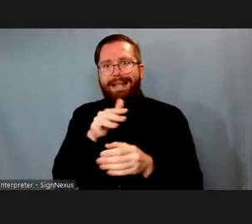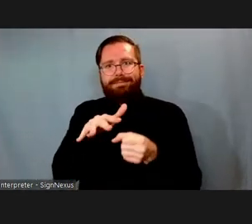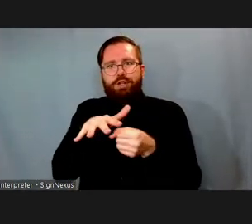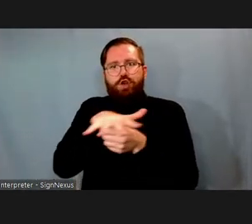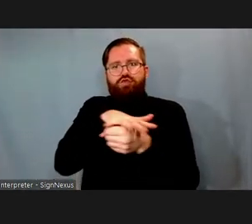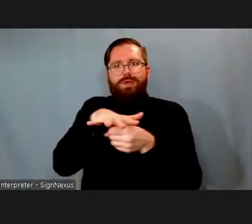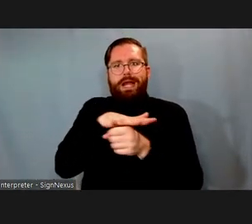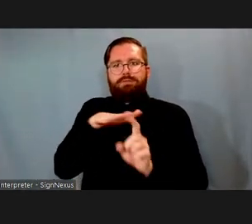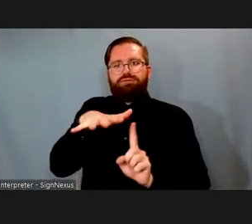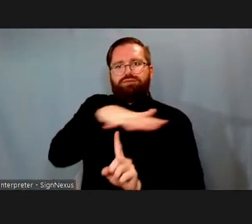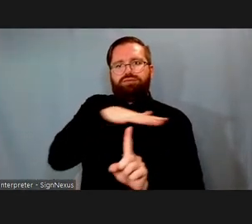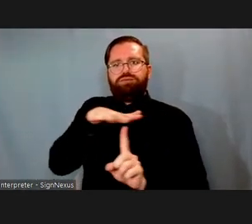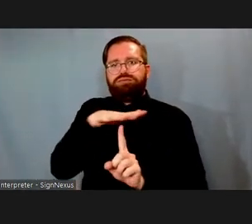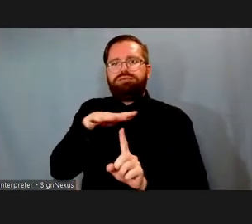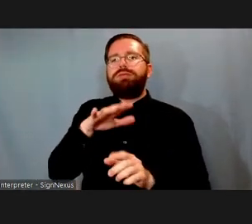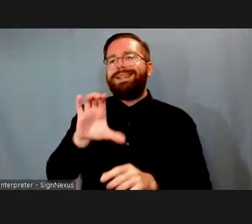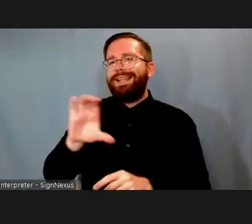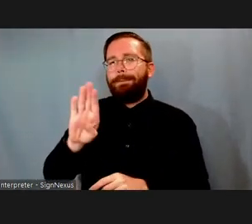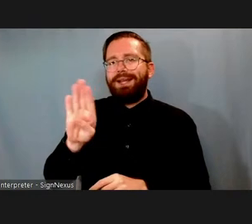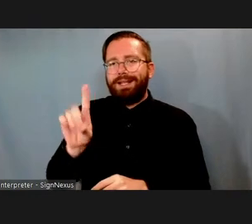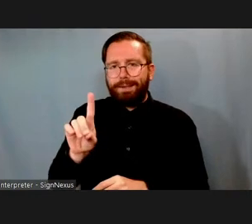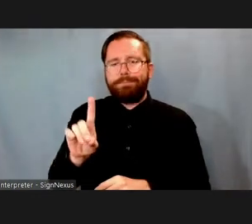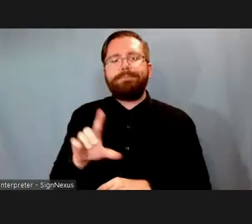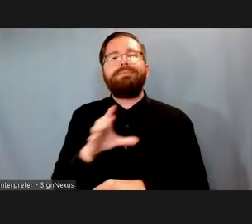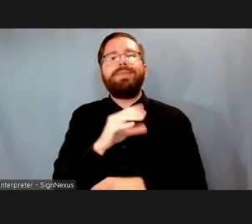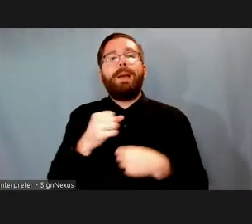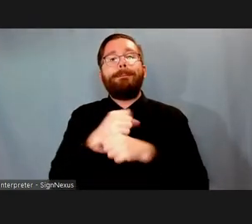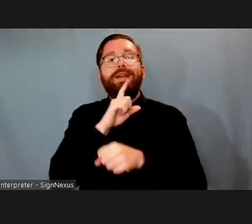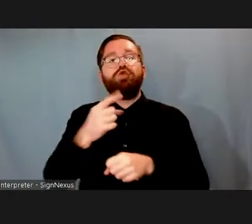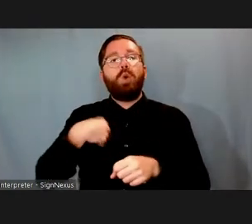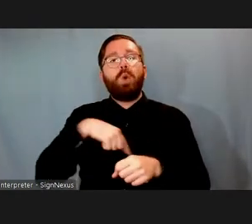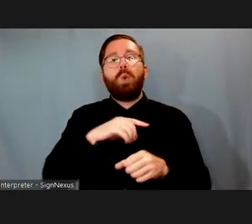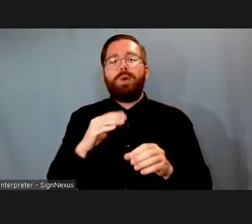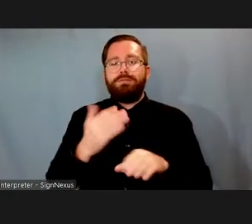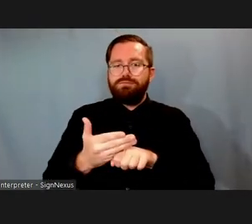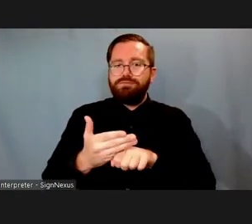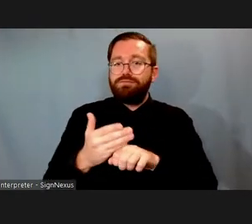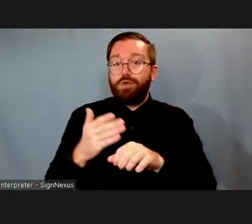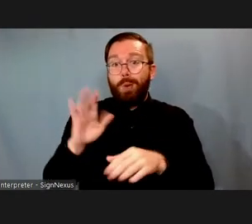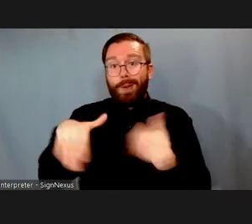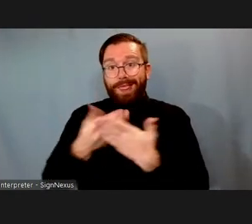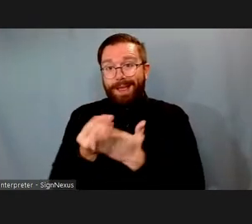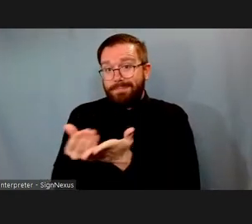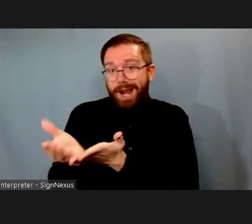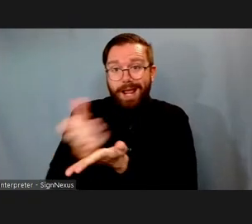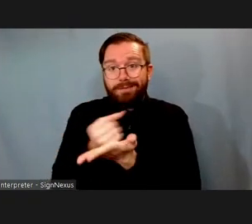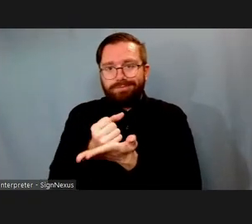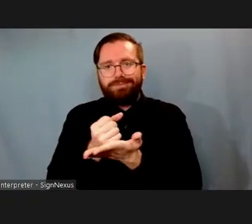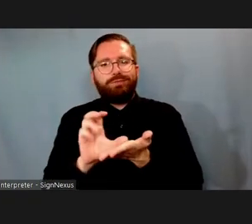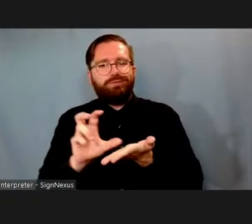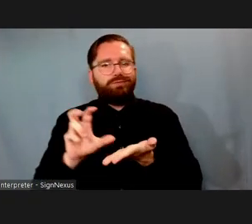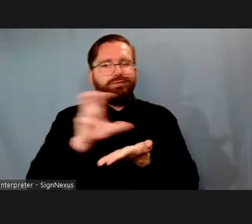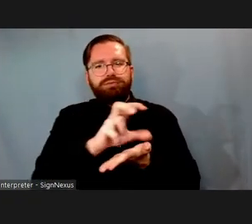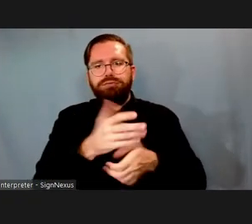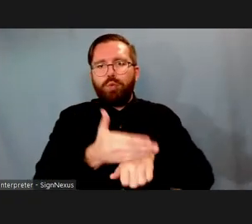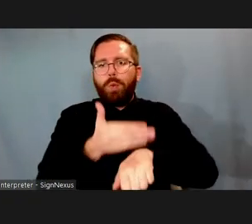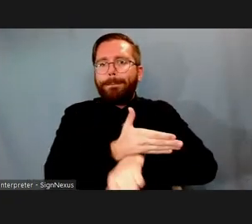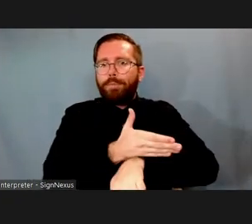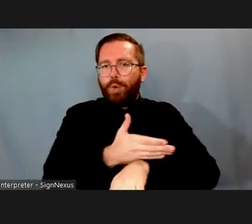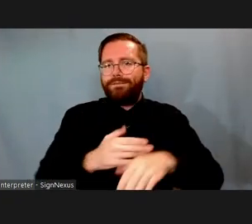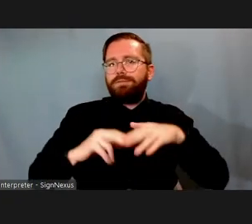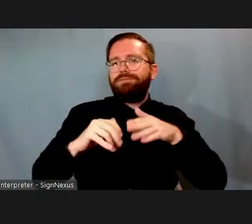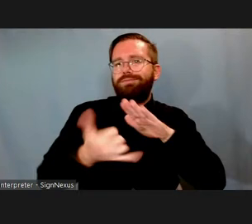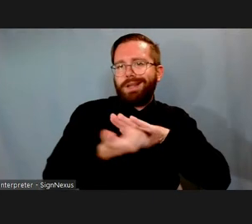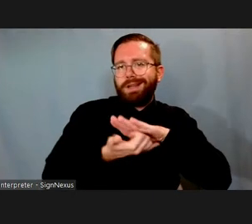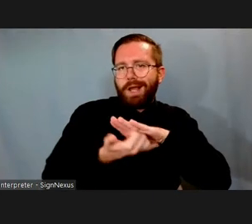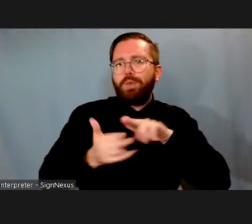generate funds for mta's capital investments in subways buses and commuter railroads the environmental assessment explores